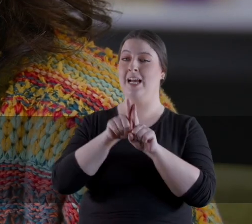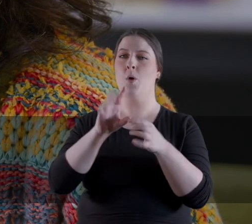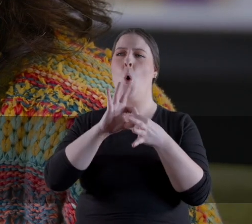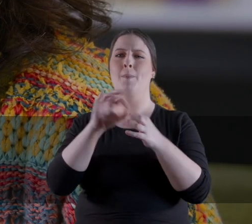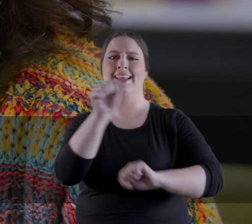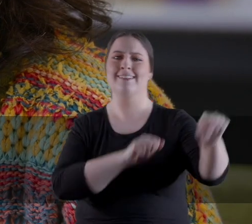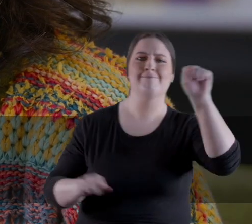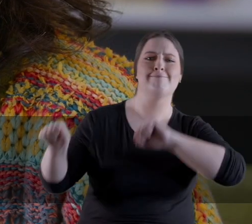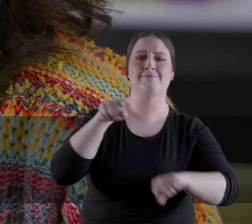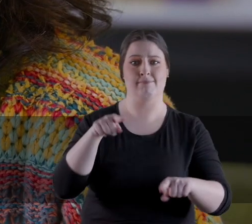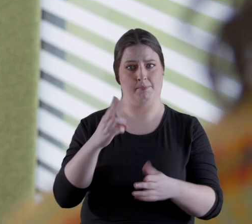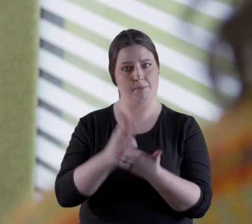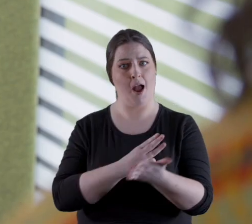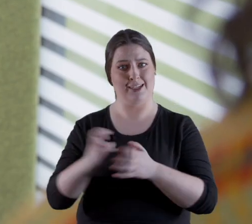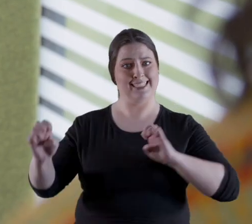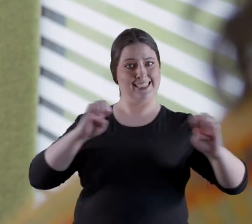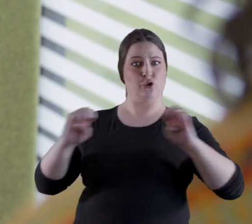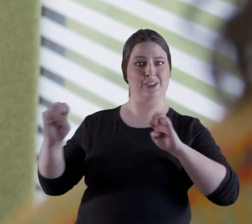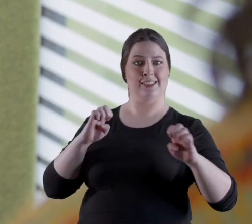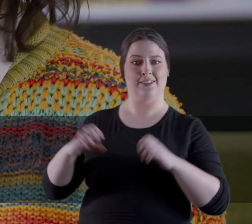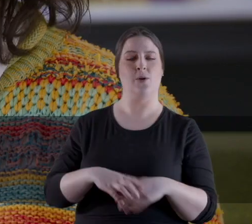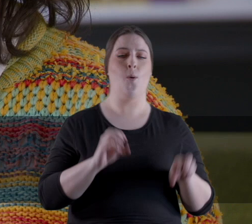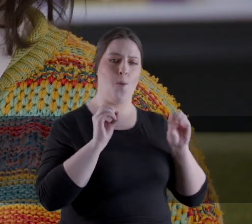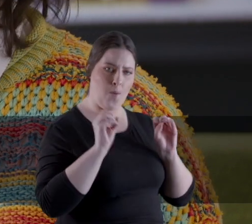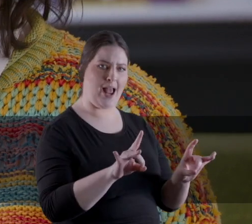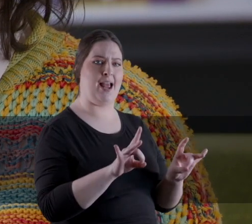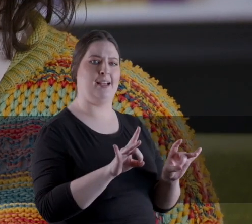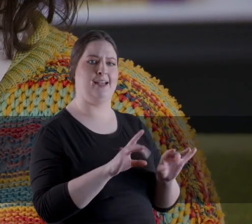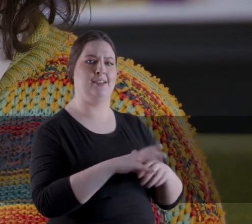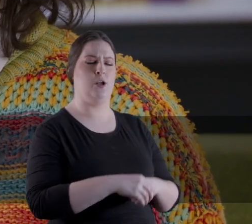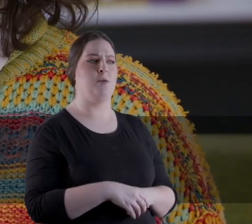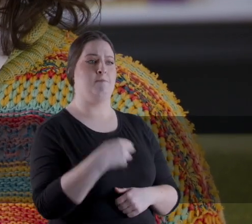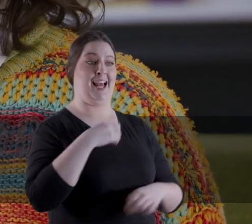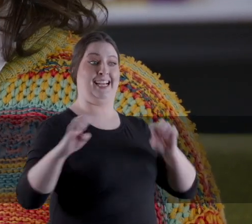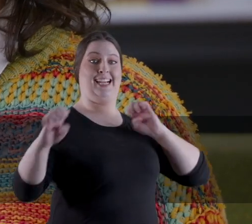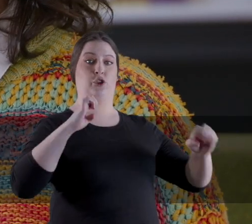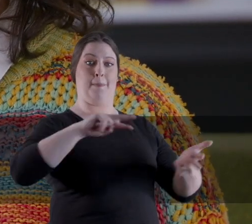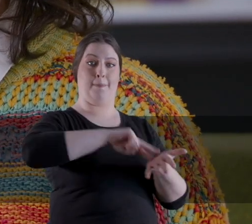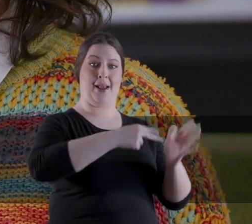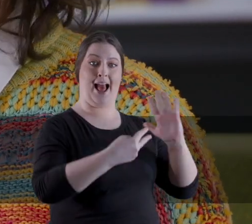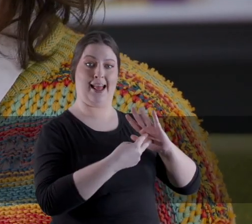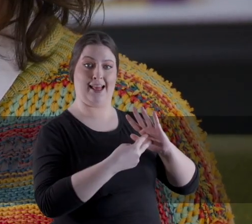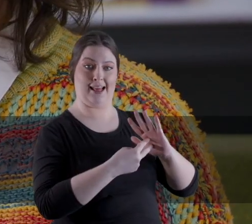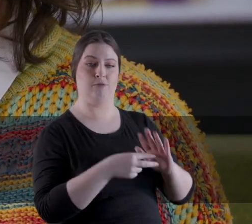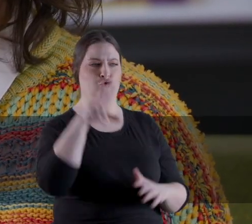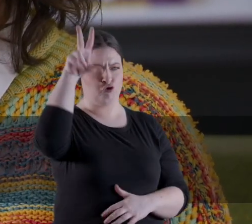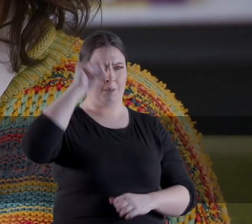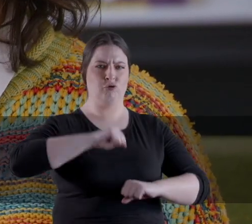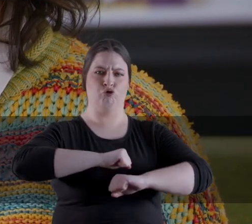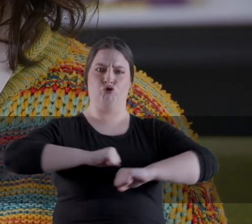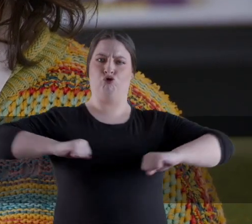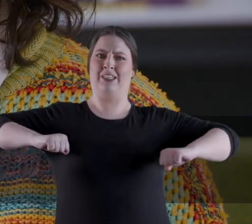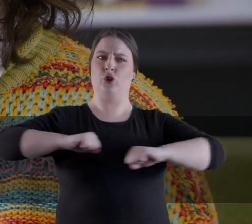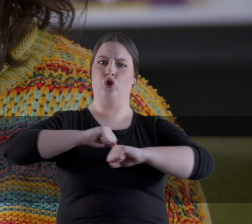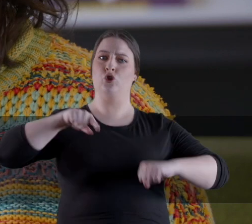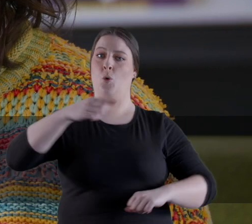quickly. And remember, the housework is exercise too. Okay. So in my exercise plan, I will